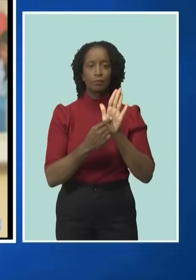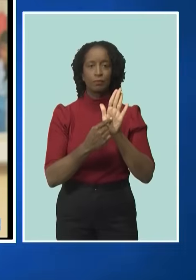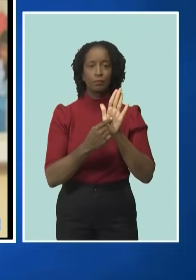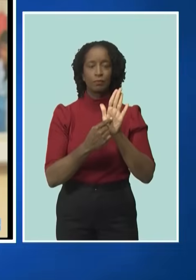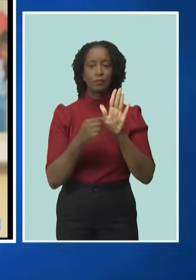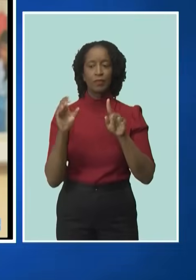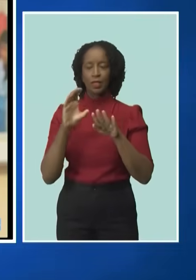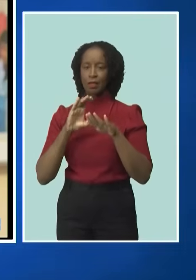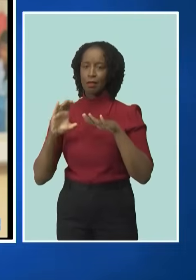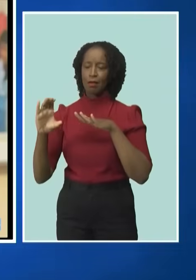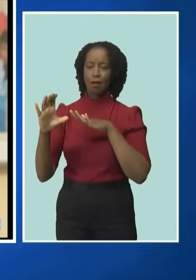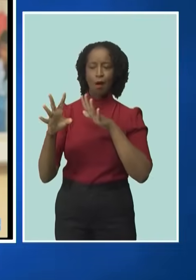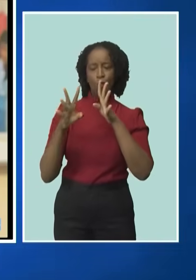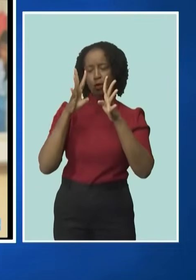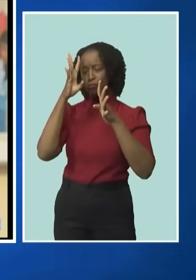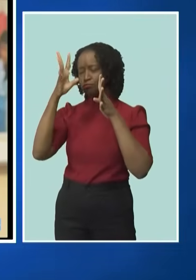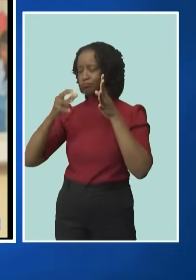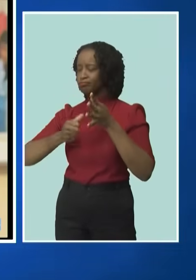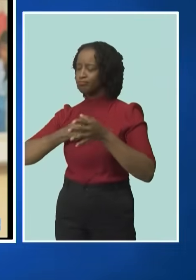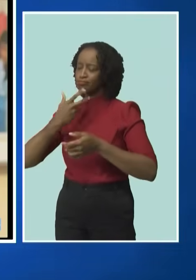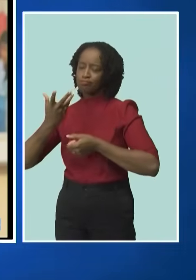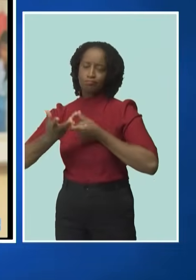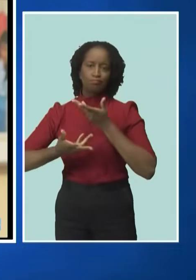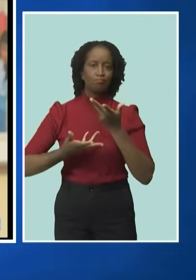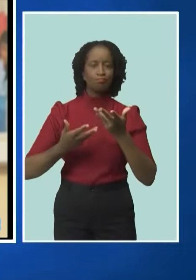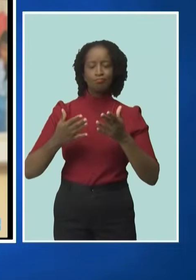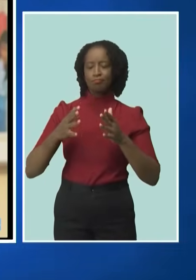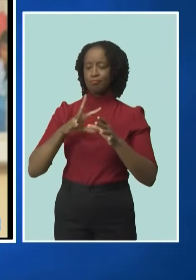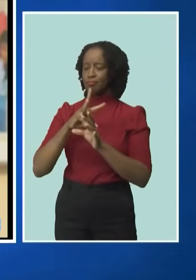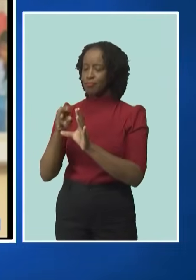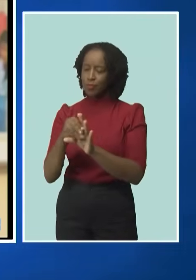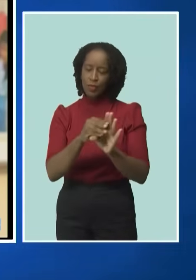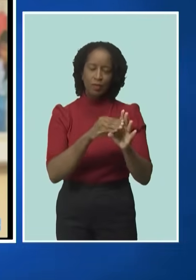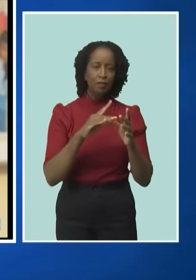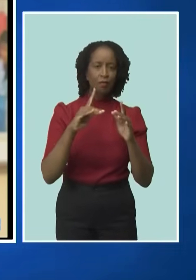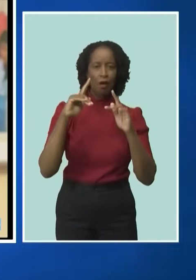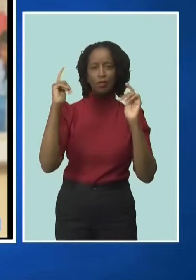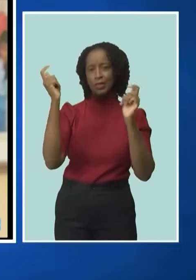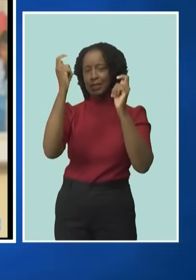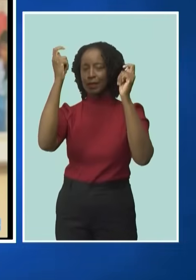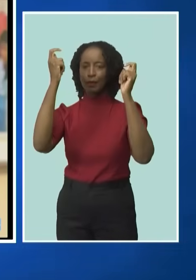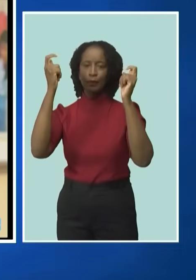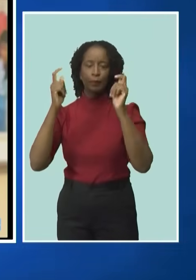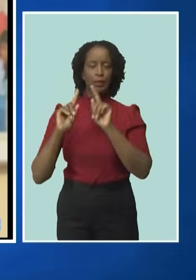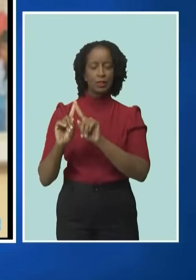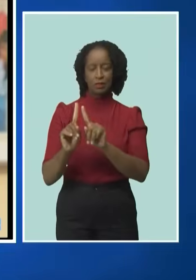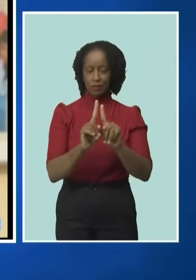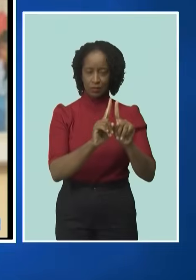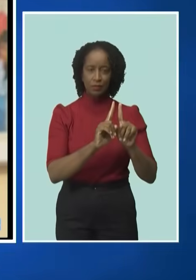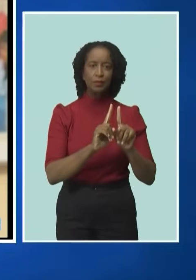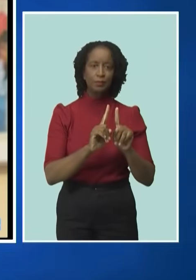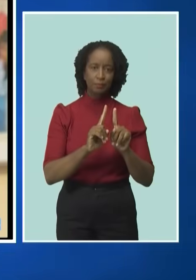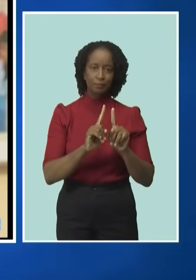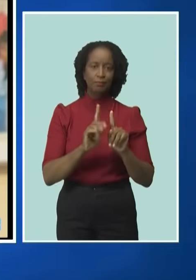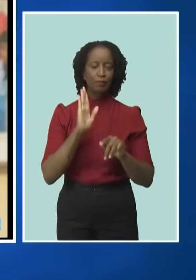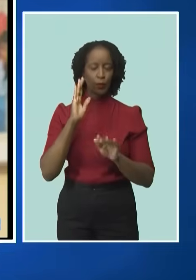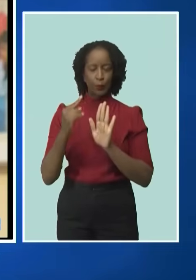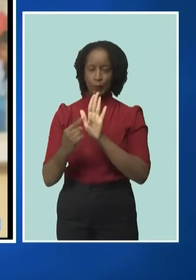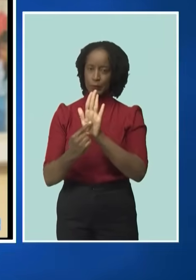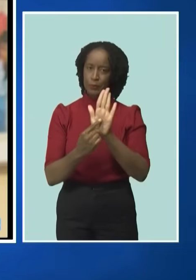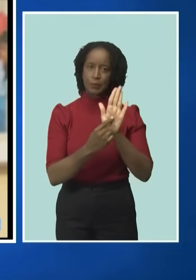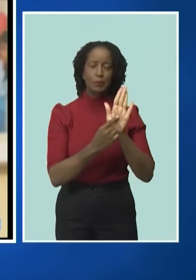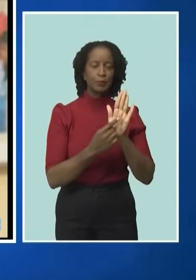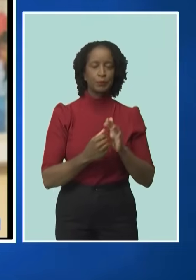of Caribbean creativity and capacity for celebration. Yes, yes, we have earned